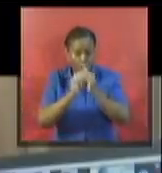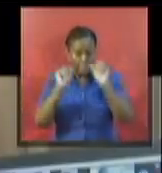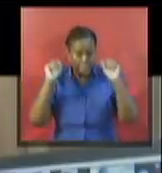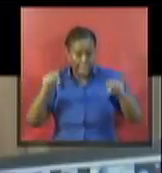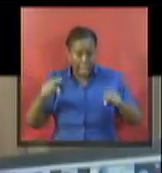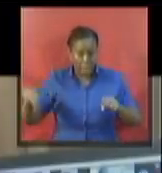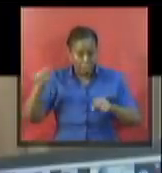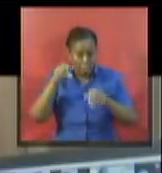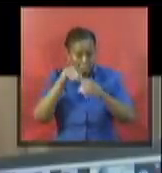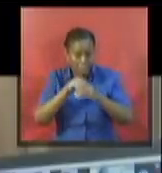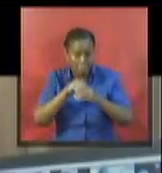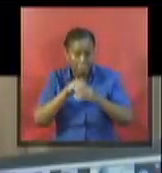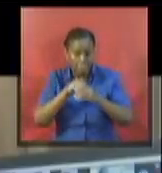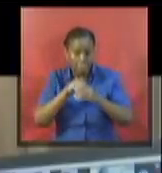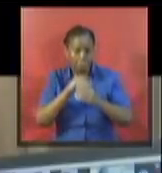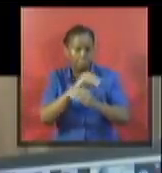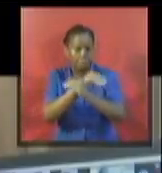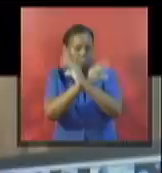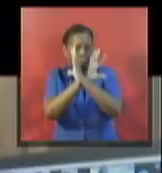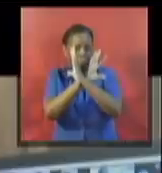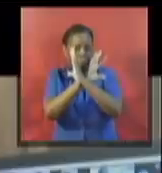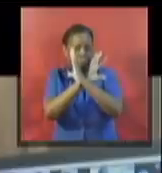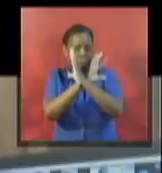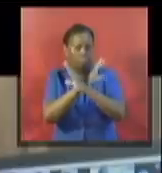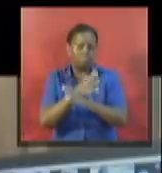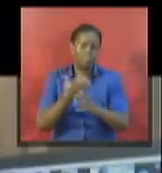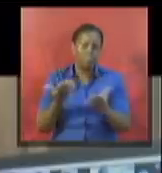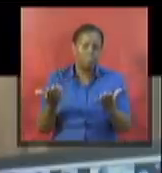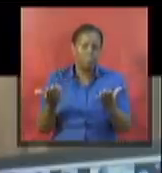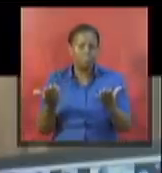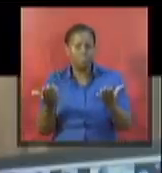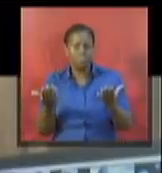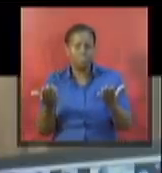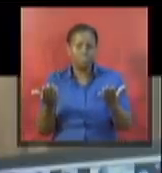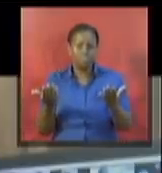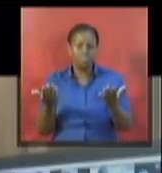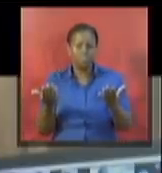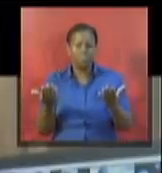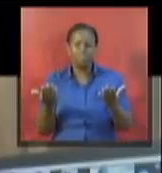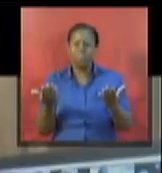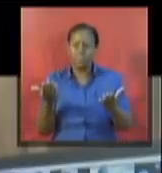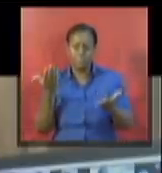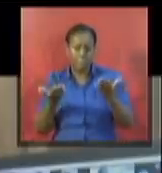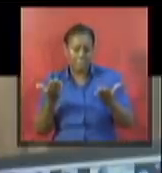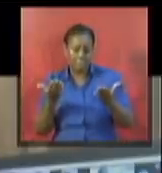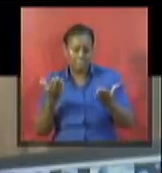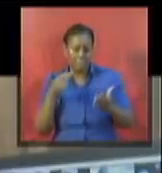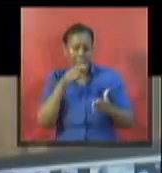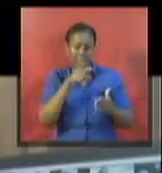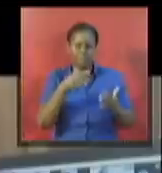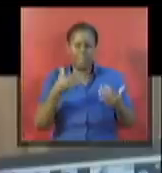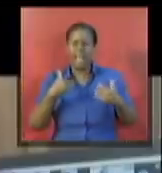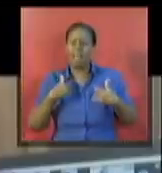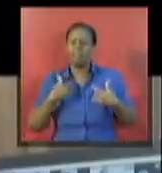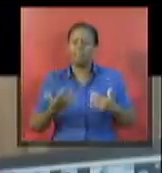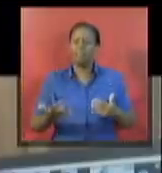activities, observing the 5-member person rule, where they will have an opportunity to reach a wider home audience?